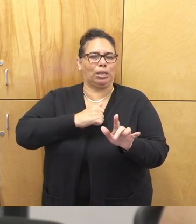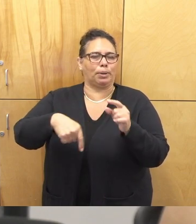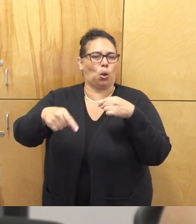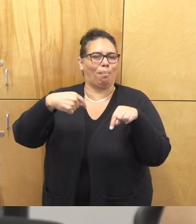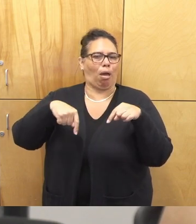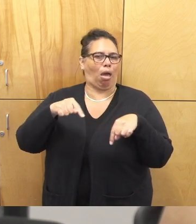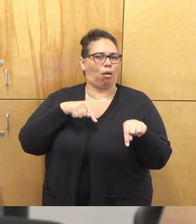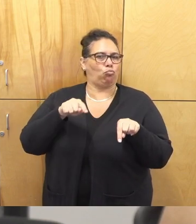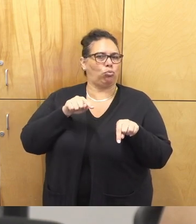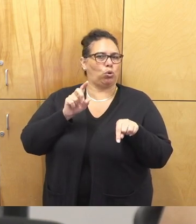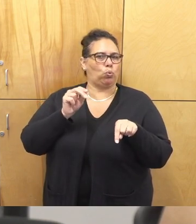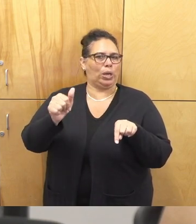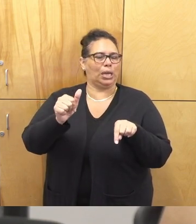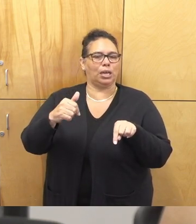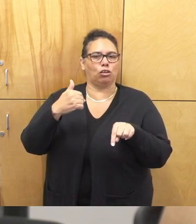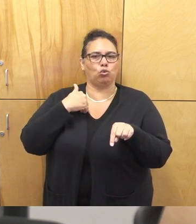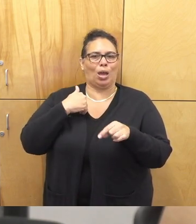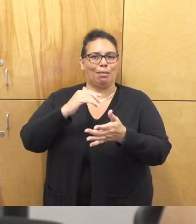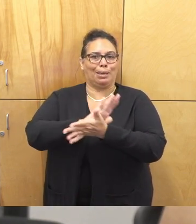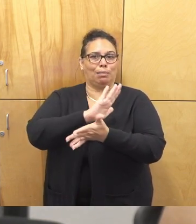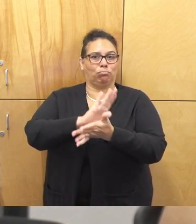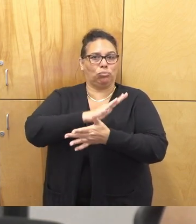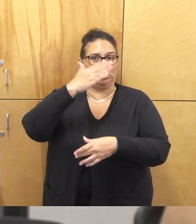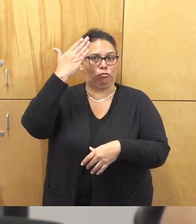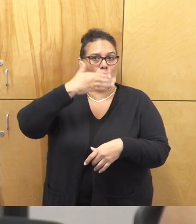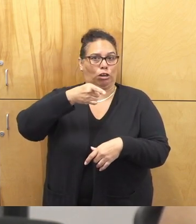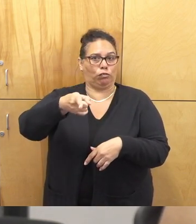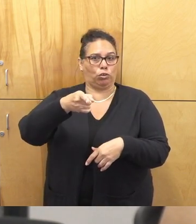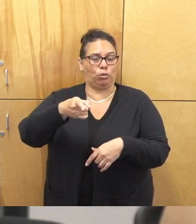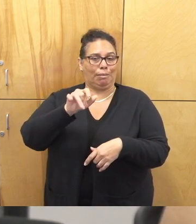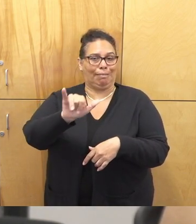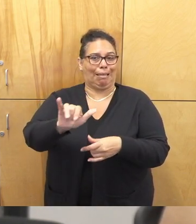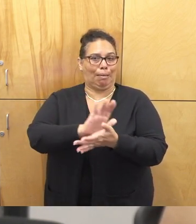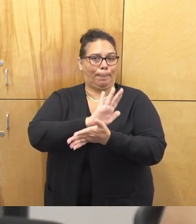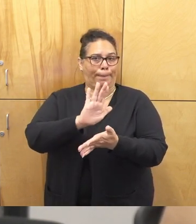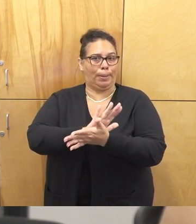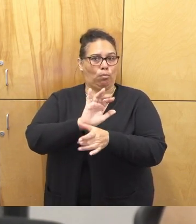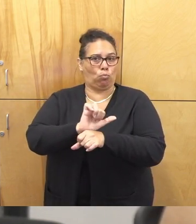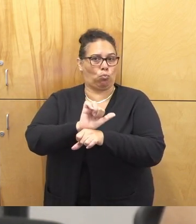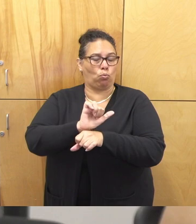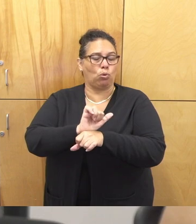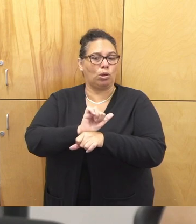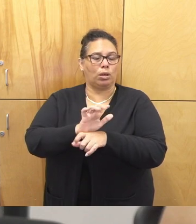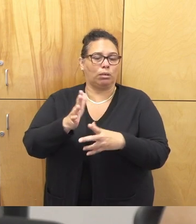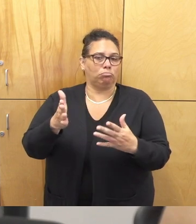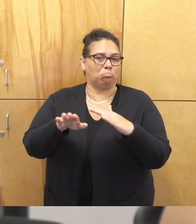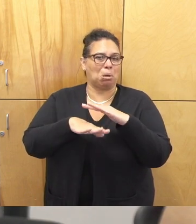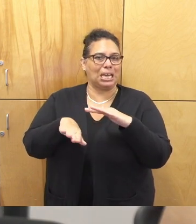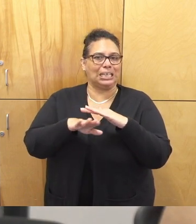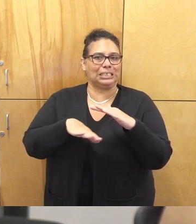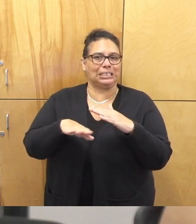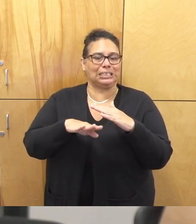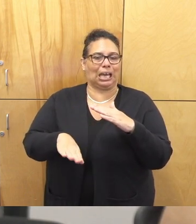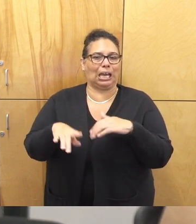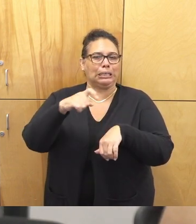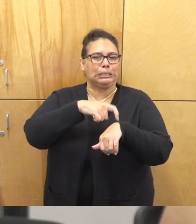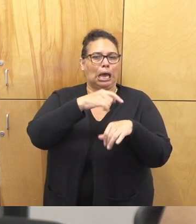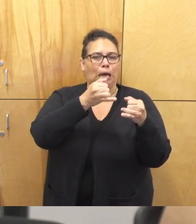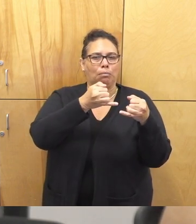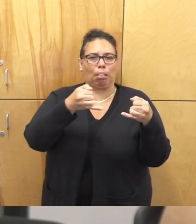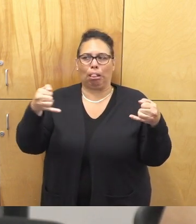quick. You have a packet in front of you, and that packet is basically a chronology of